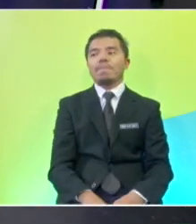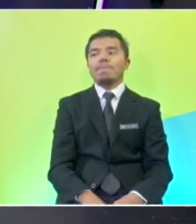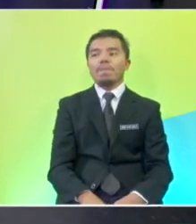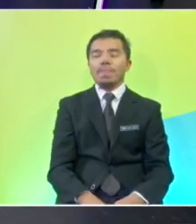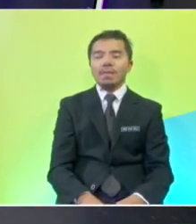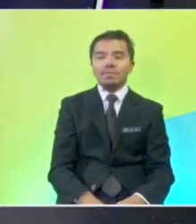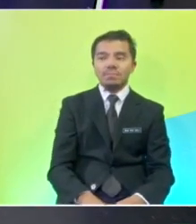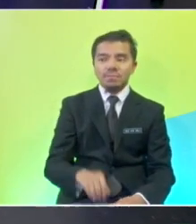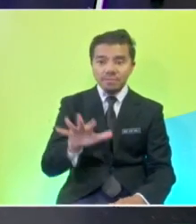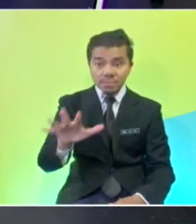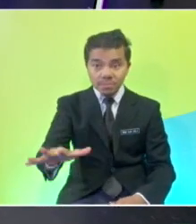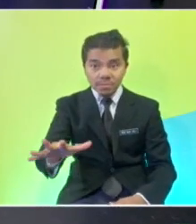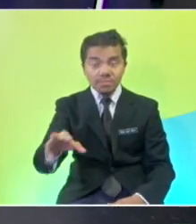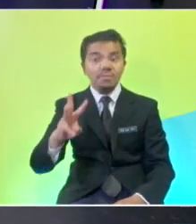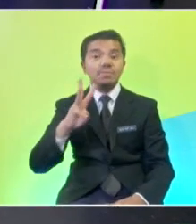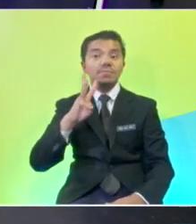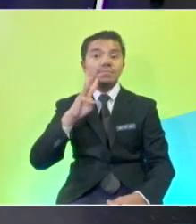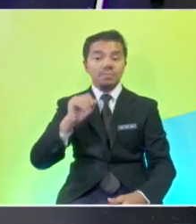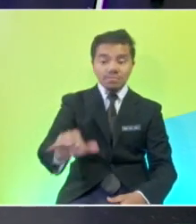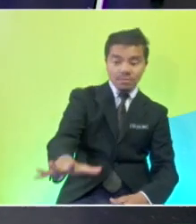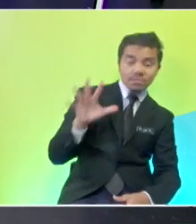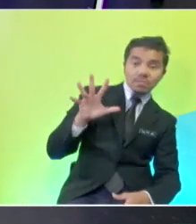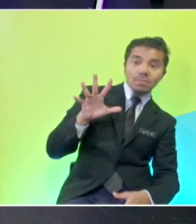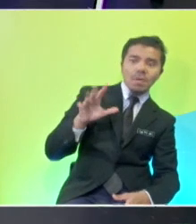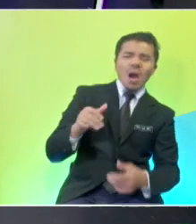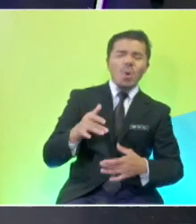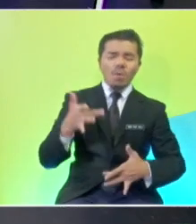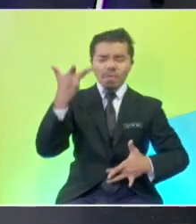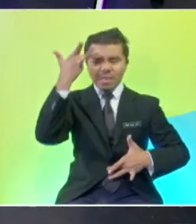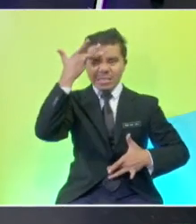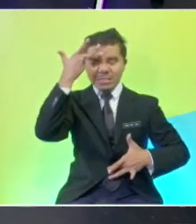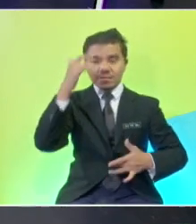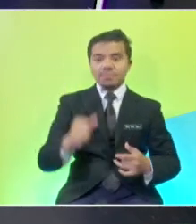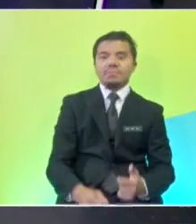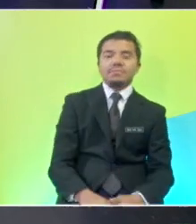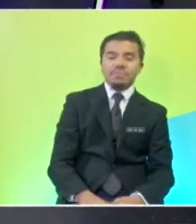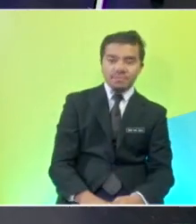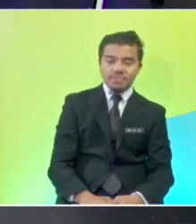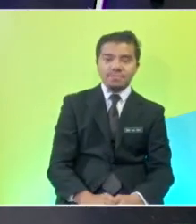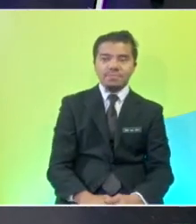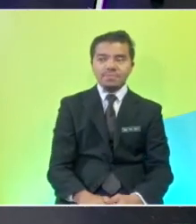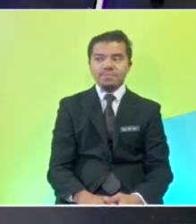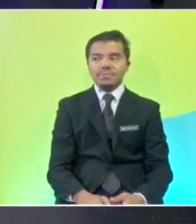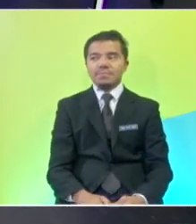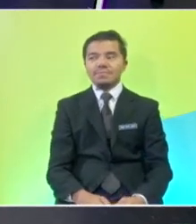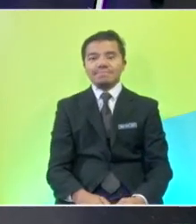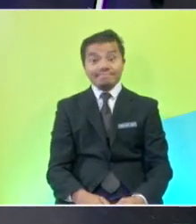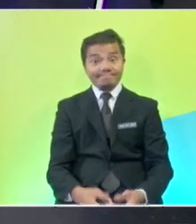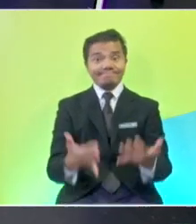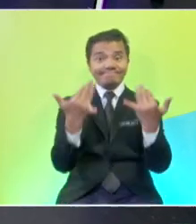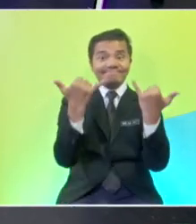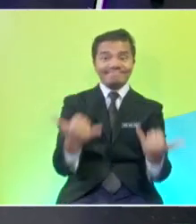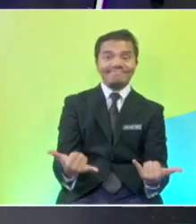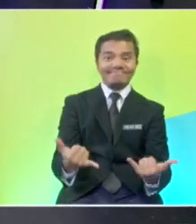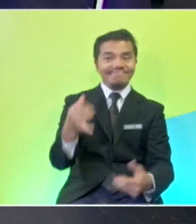water or hot kettle, Yes. we automatically do that. Exactly. I see. Interesting. Yeah, good. Okay, so now quiz